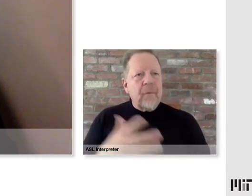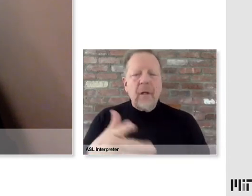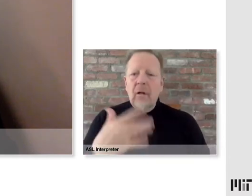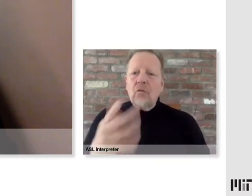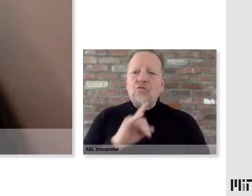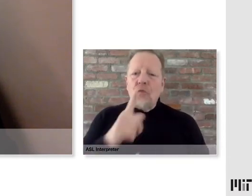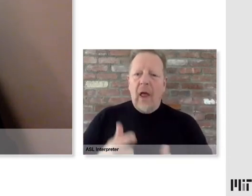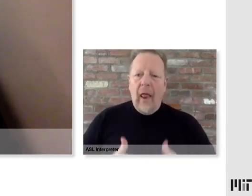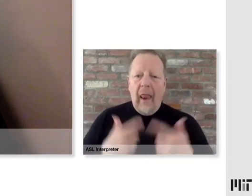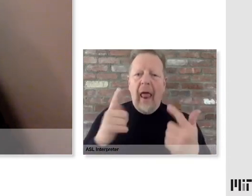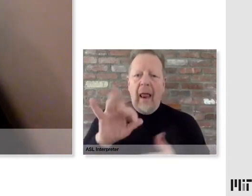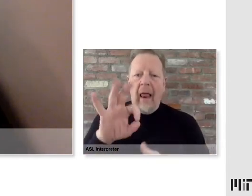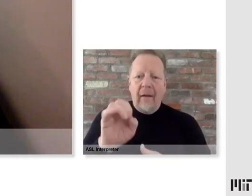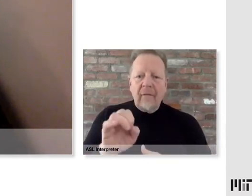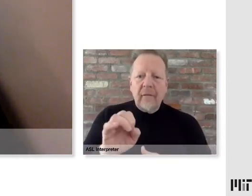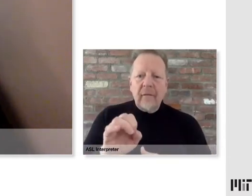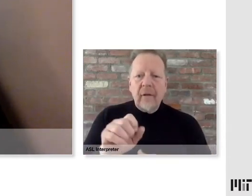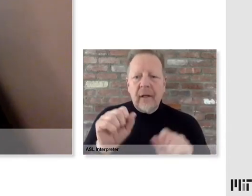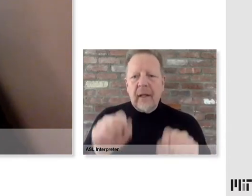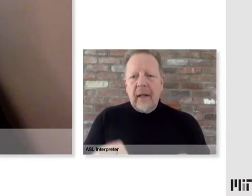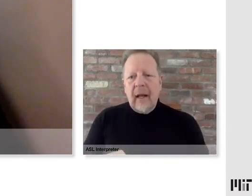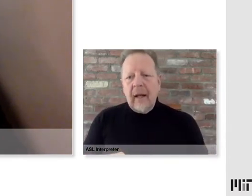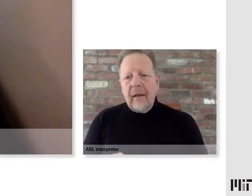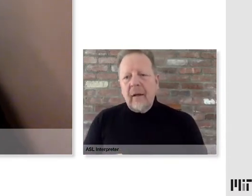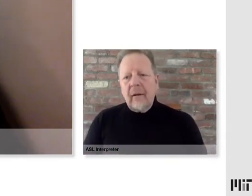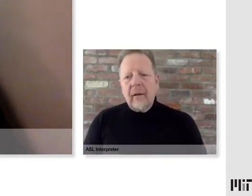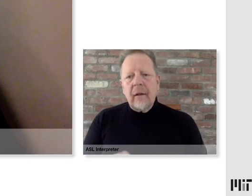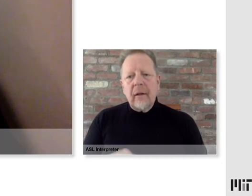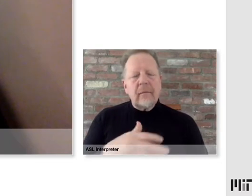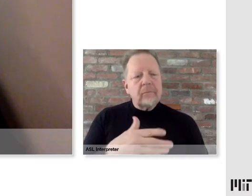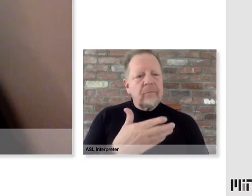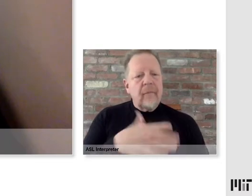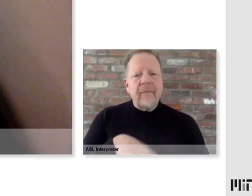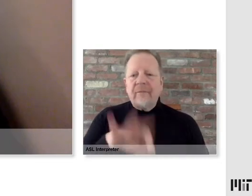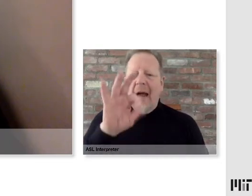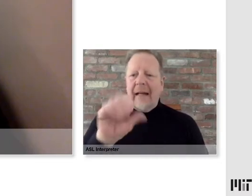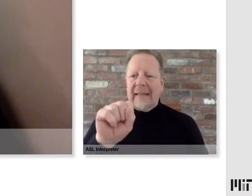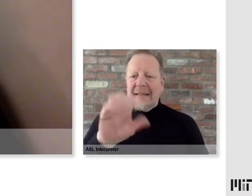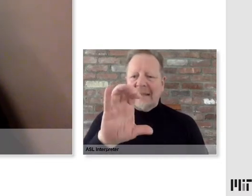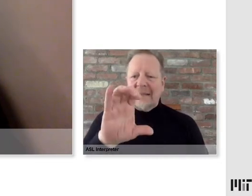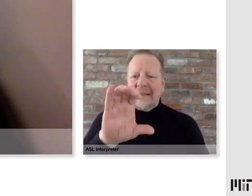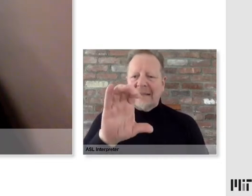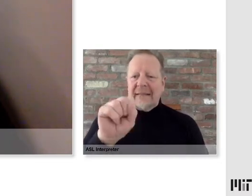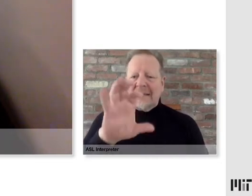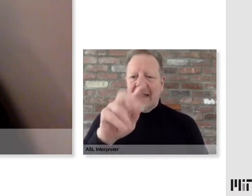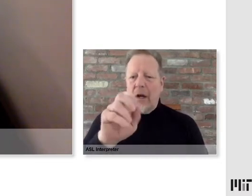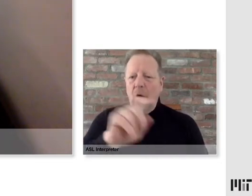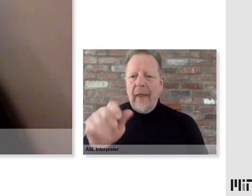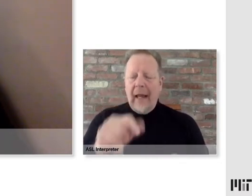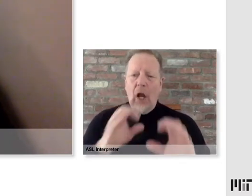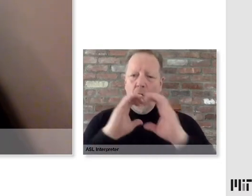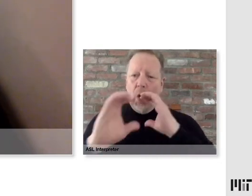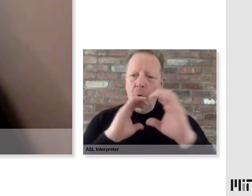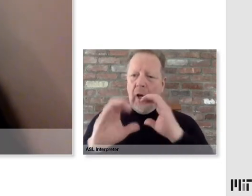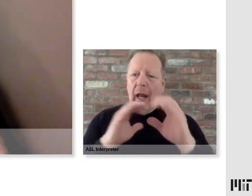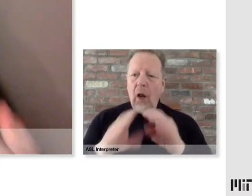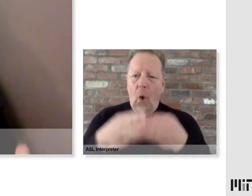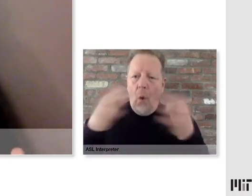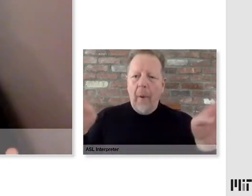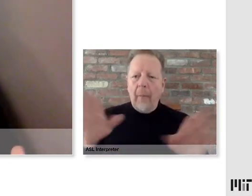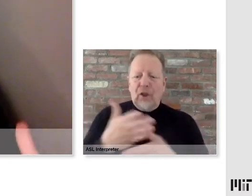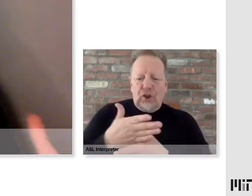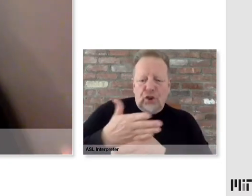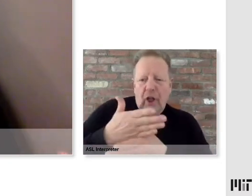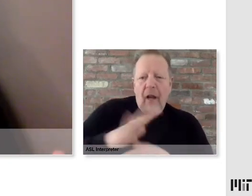life test scenario in which they can communicate and open up their knowledge to